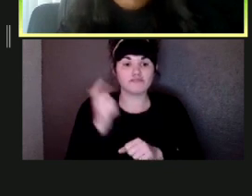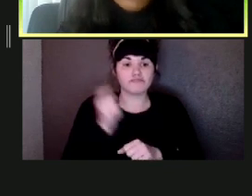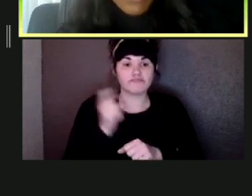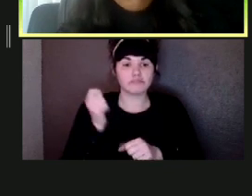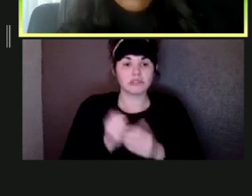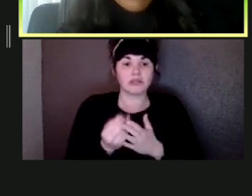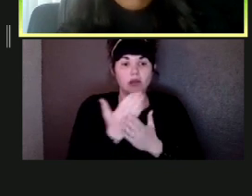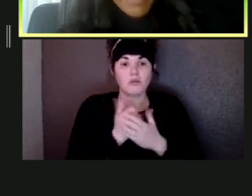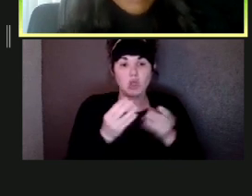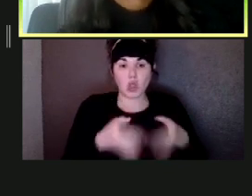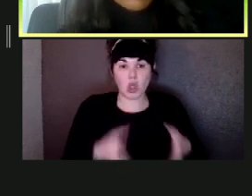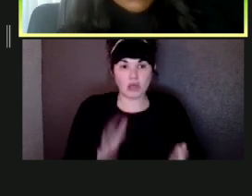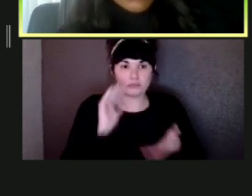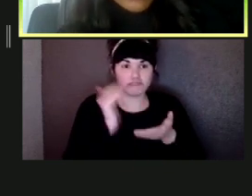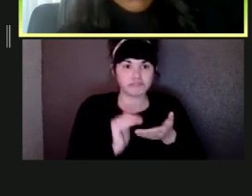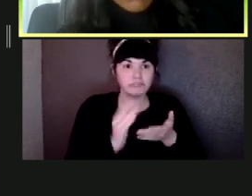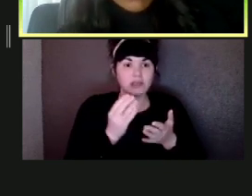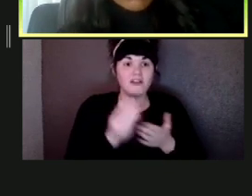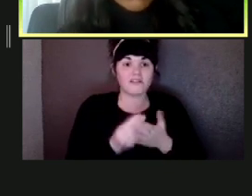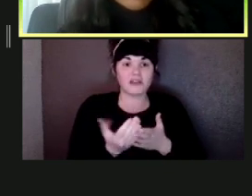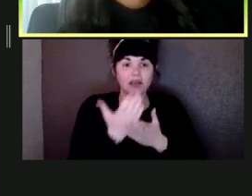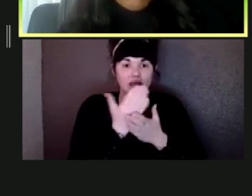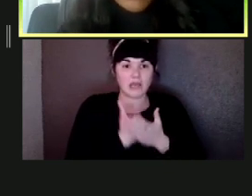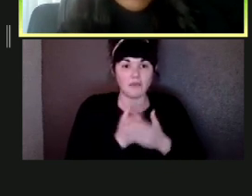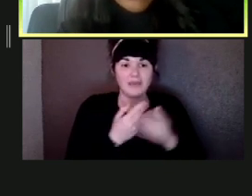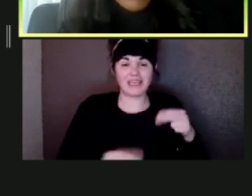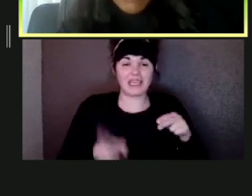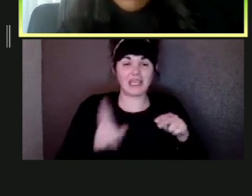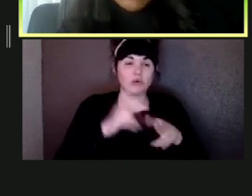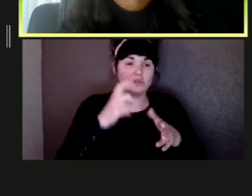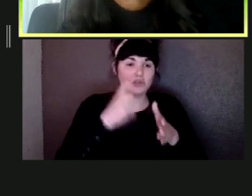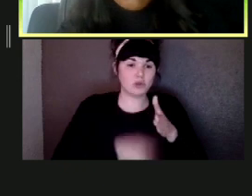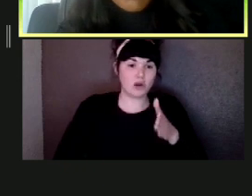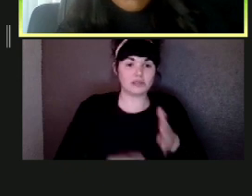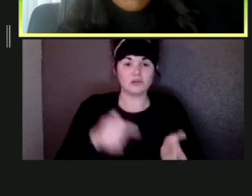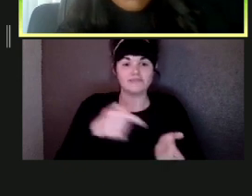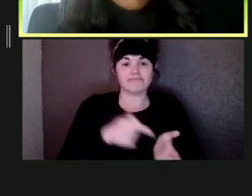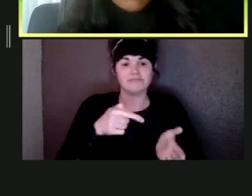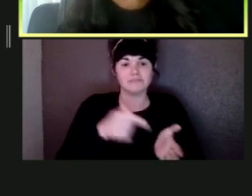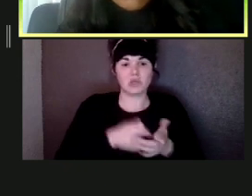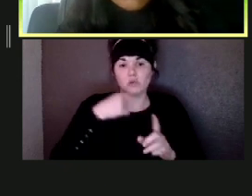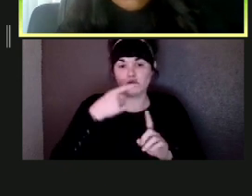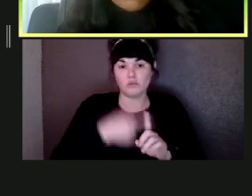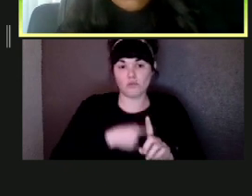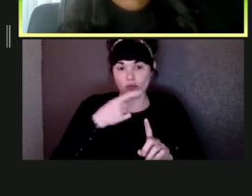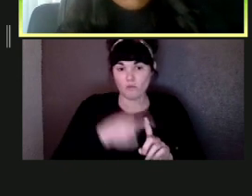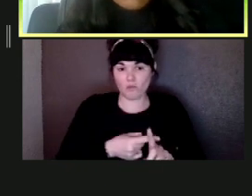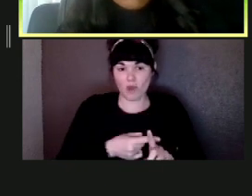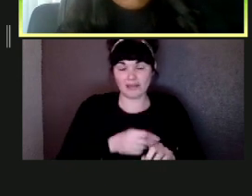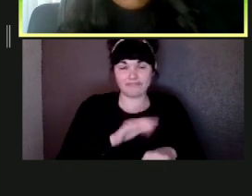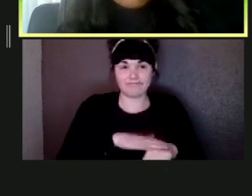expenses during COVID, um, and past due utility rent notice or economic hardship. Okay. Next slide, please.